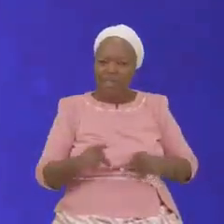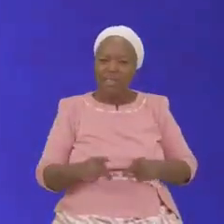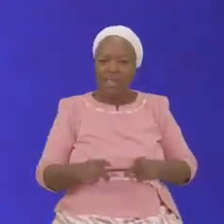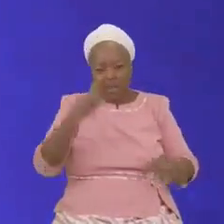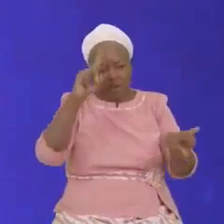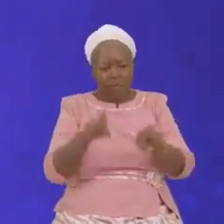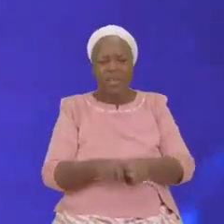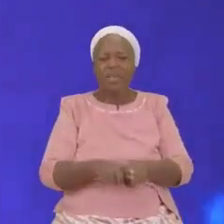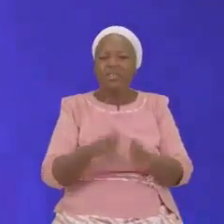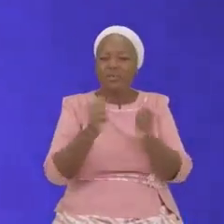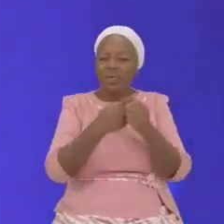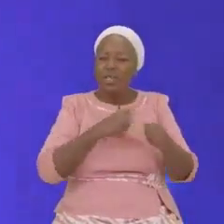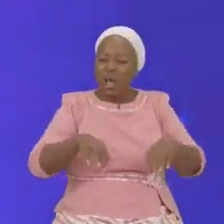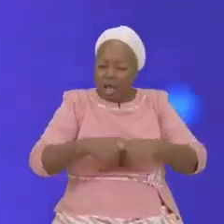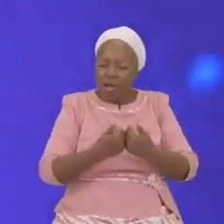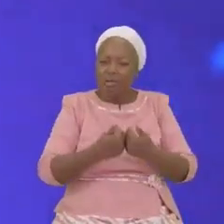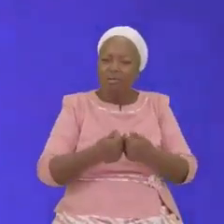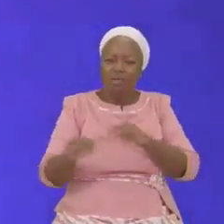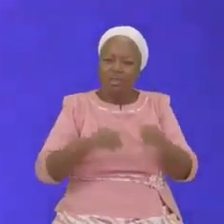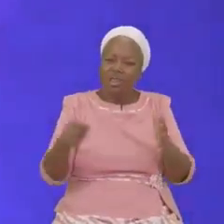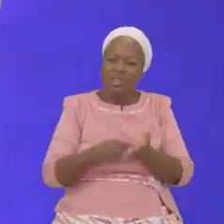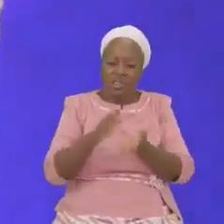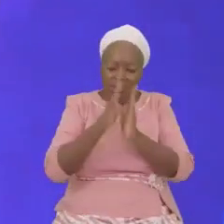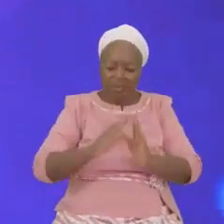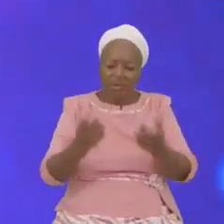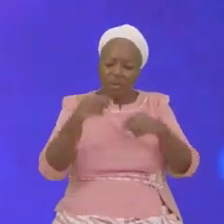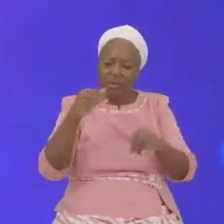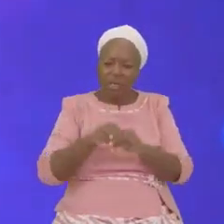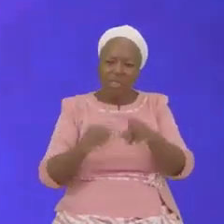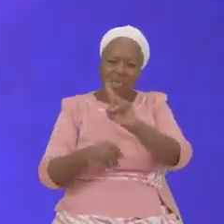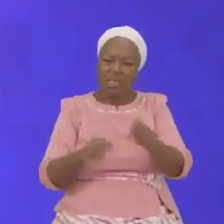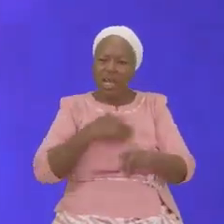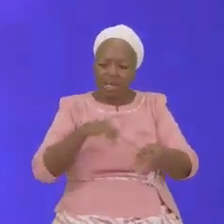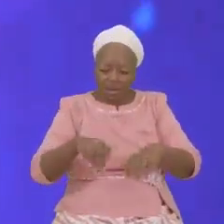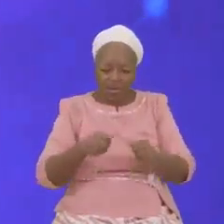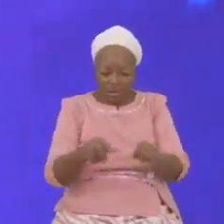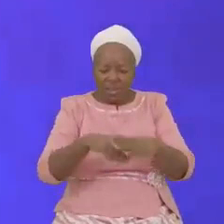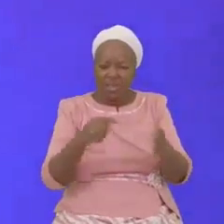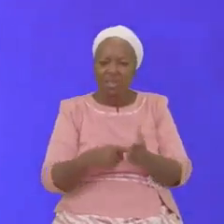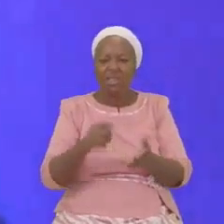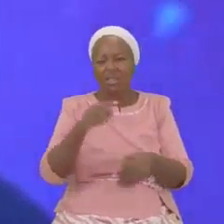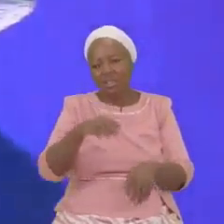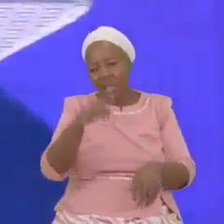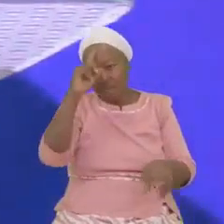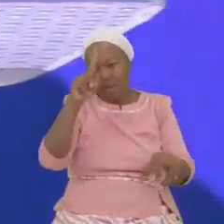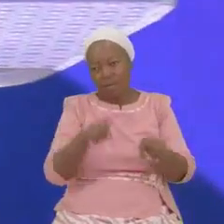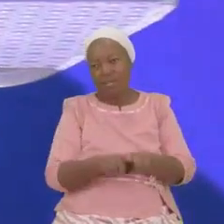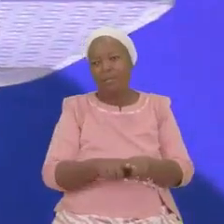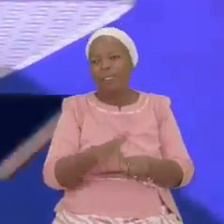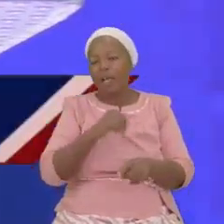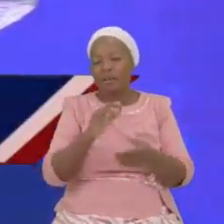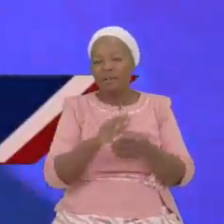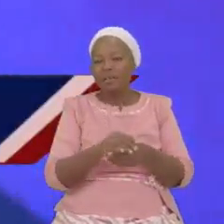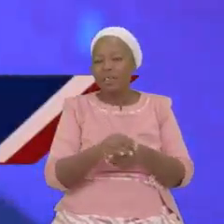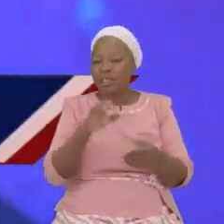Lord, how does this peace come in? How do we continue in the peace? Romans chapter 5, and we're